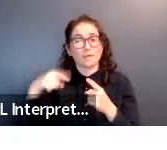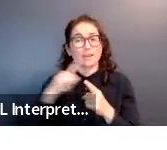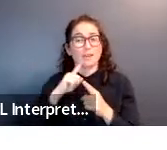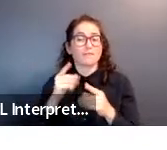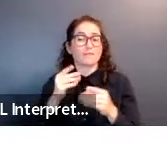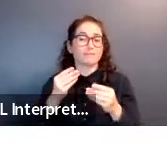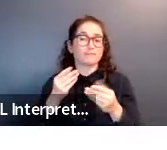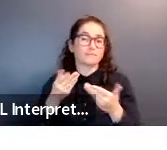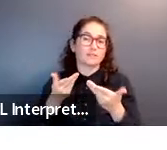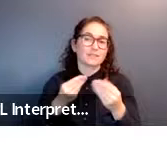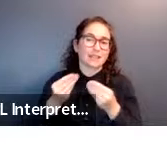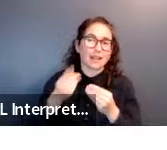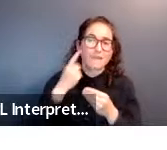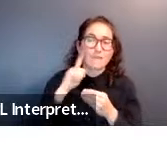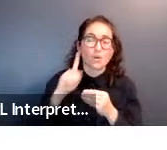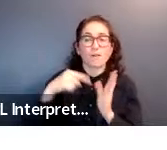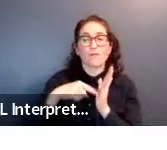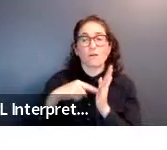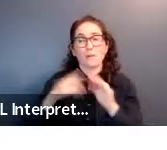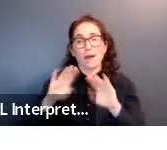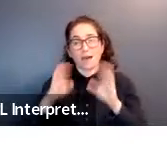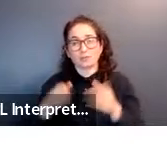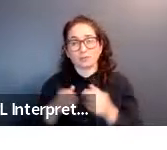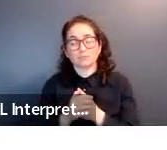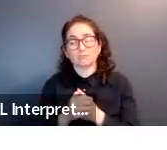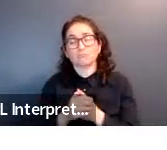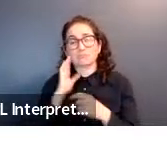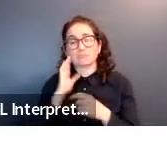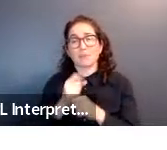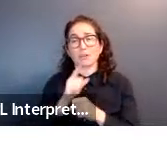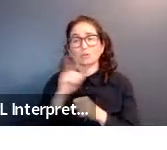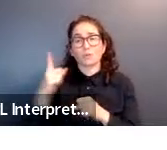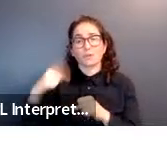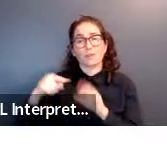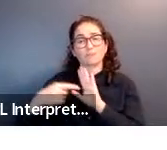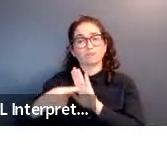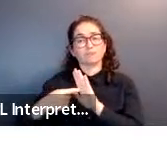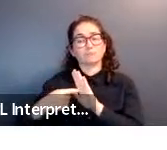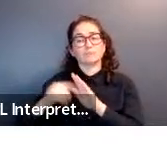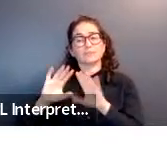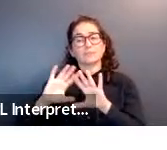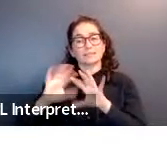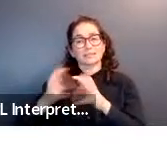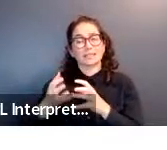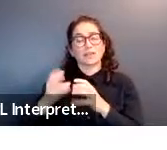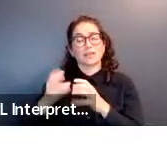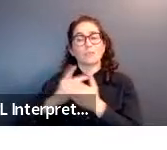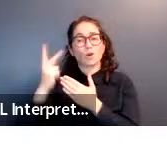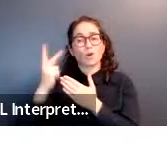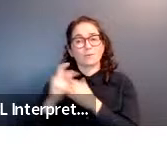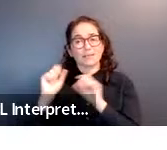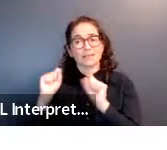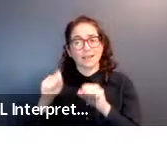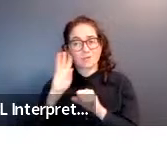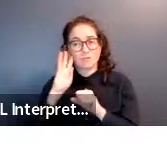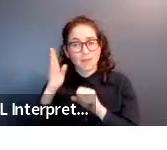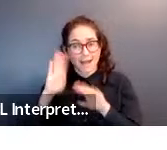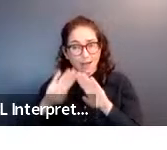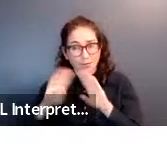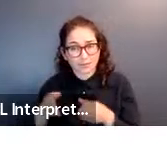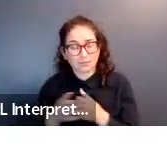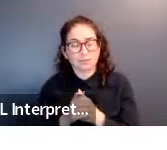facilitating affordable housing, to make sure that they represent a set of programs that can create housing,